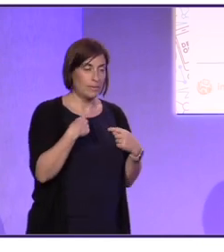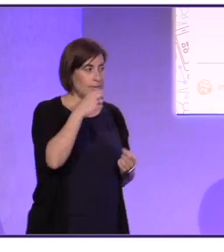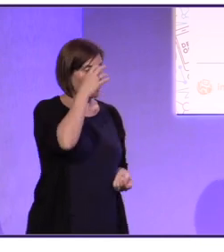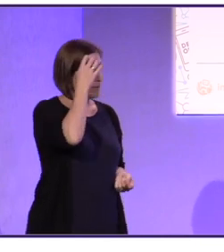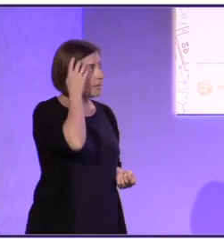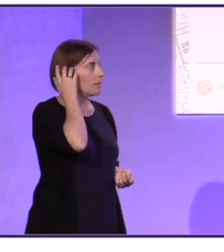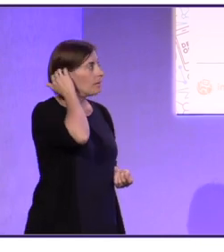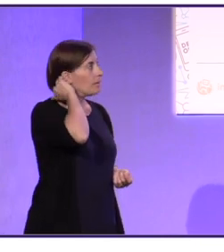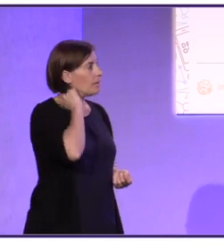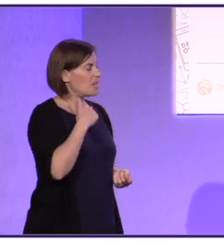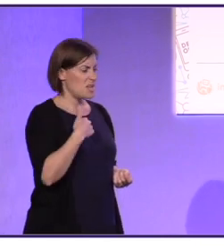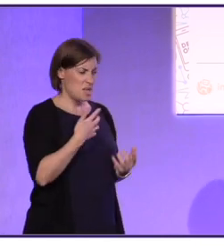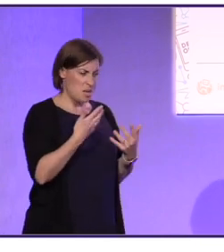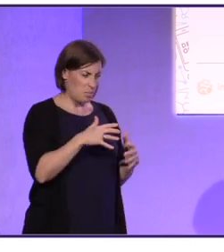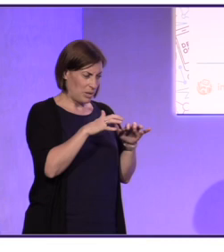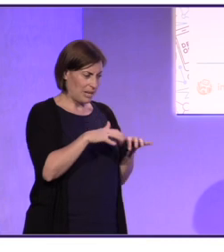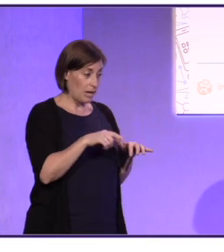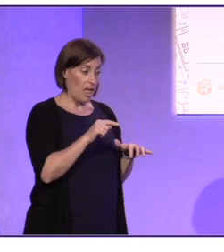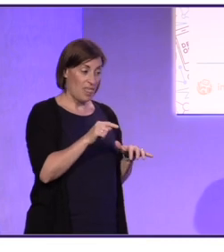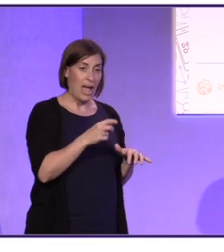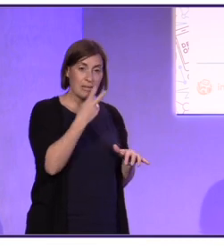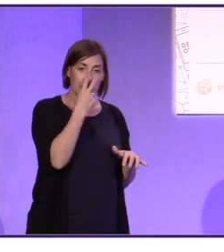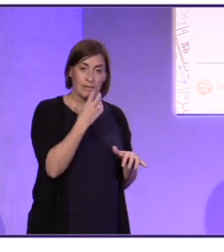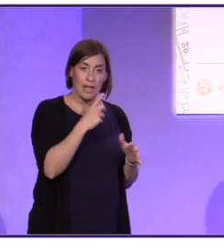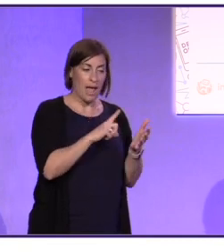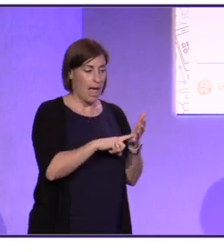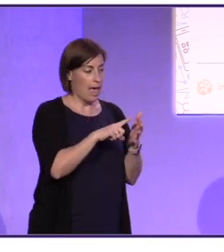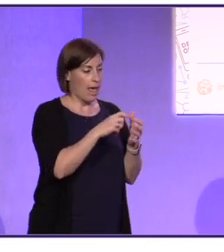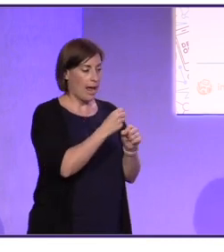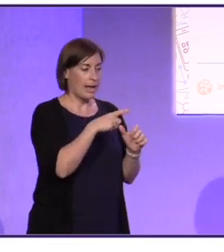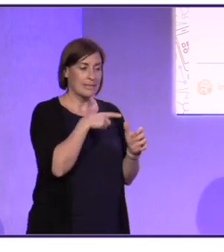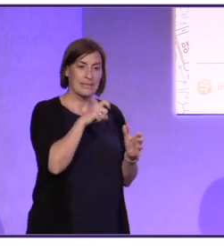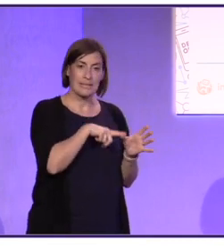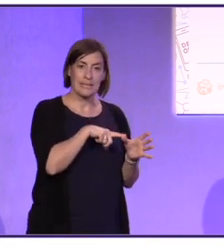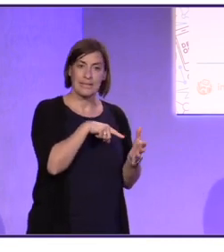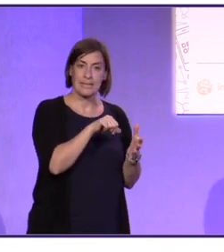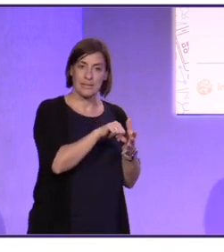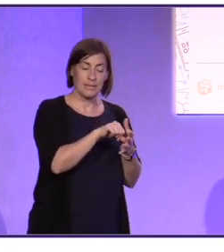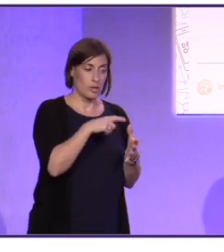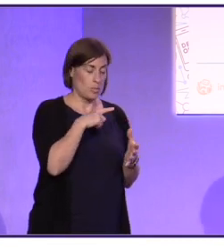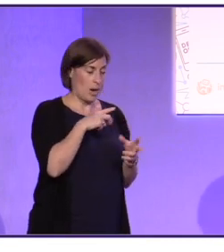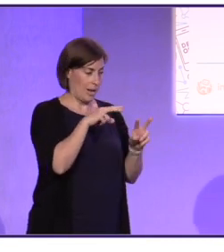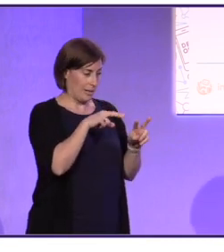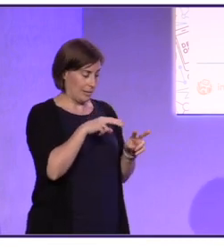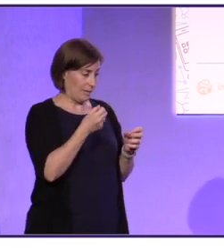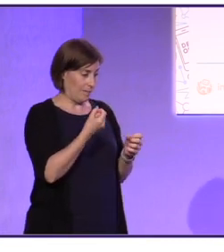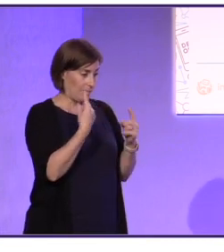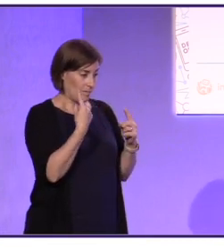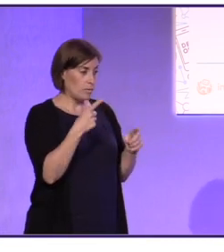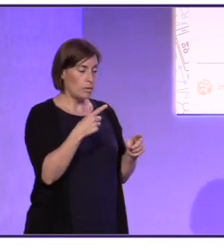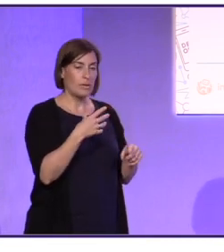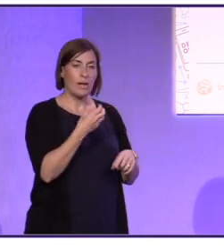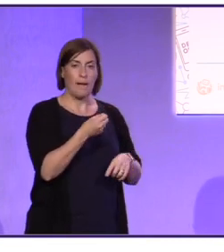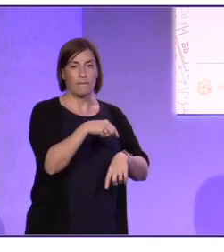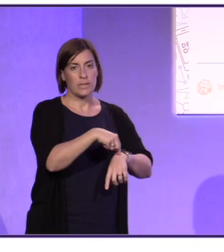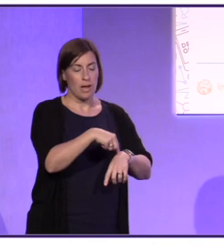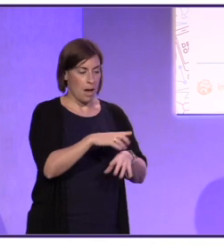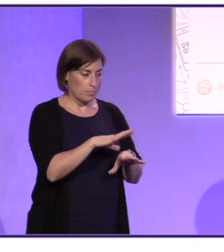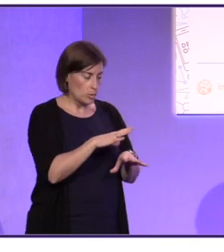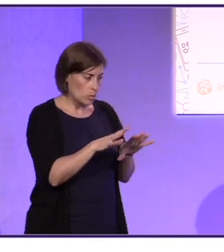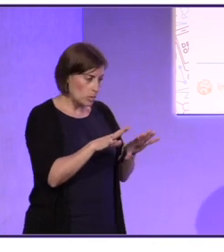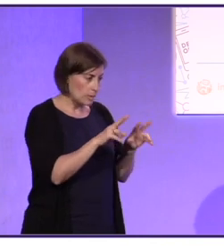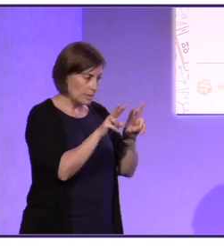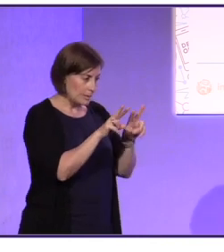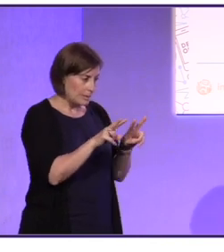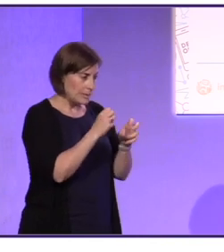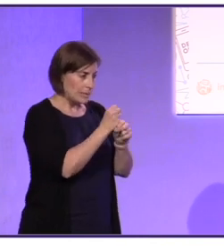So what did I do there? This is legacy code. This is a legacy problem. And it will take time to fix it. So if I see that, and if